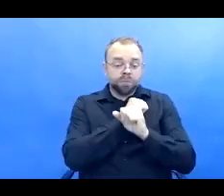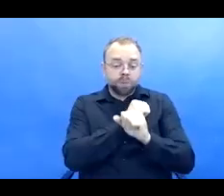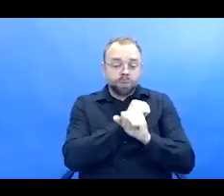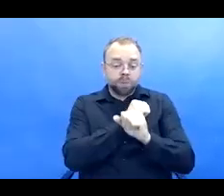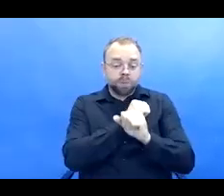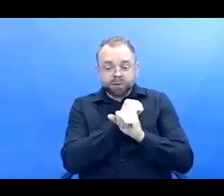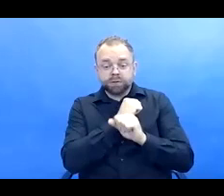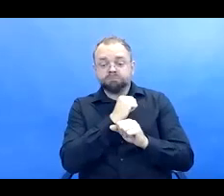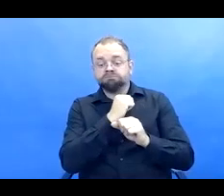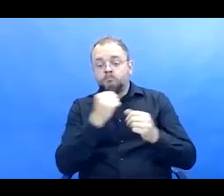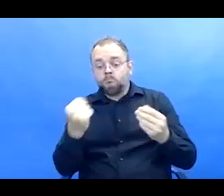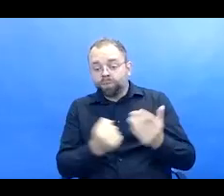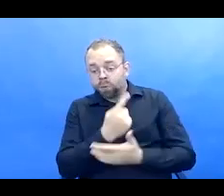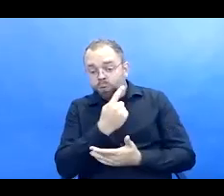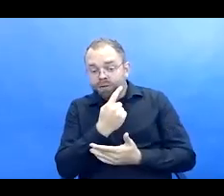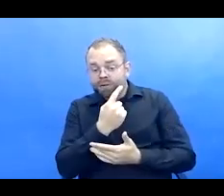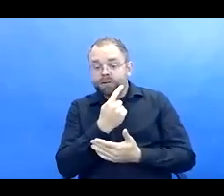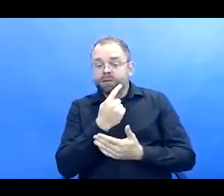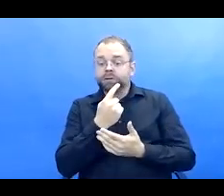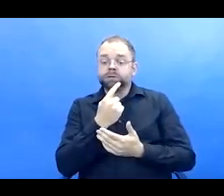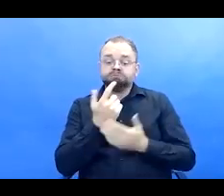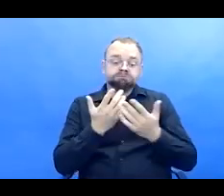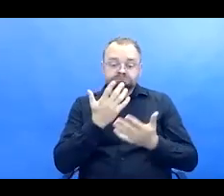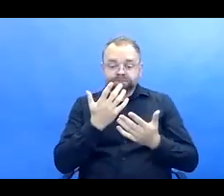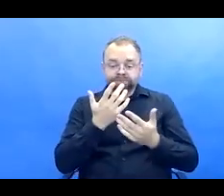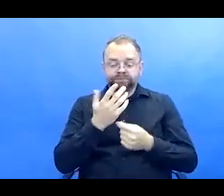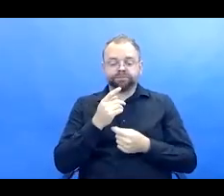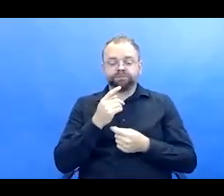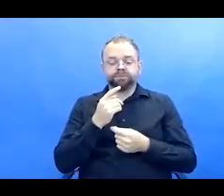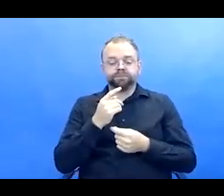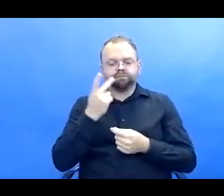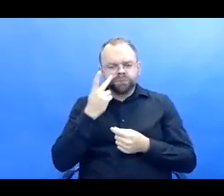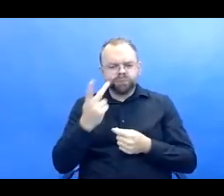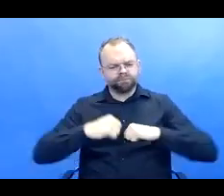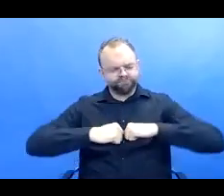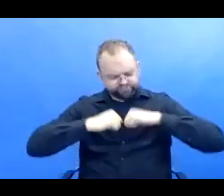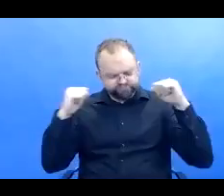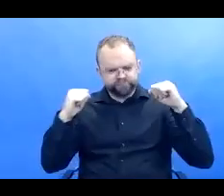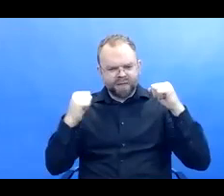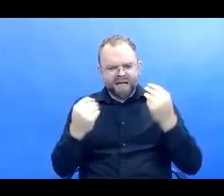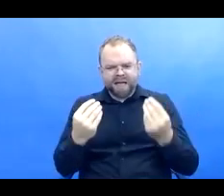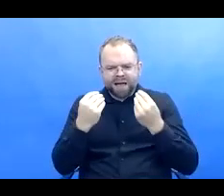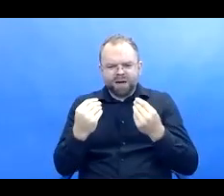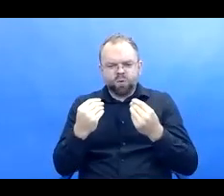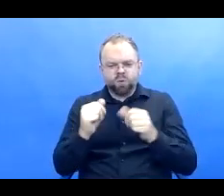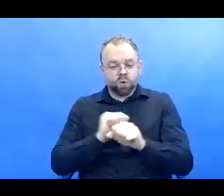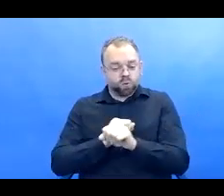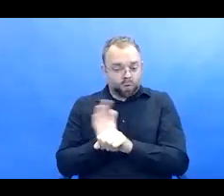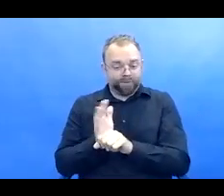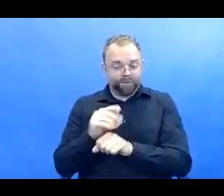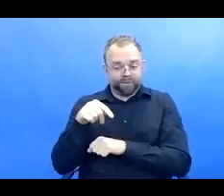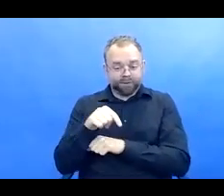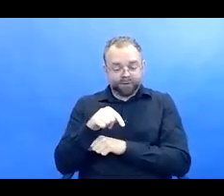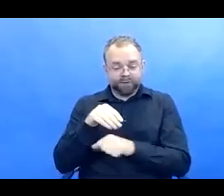of common situation across the globe where disability has been highly affected. So one thing we wanted to share with